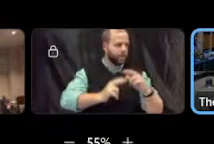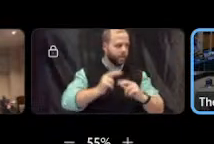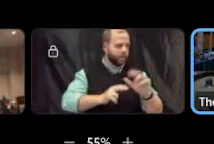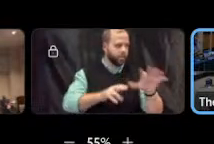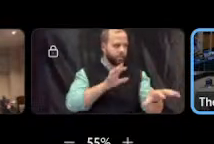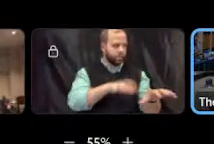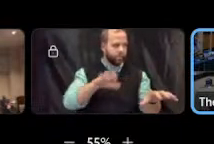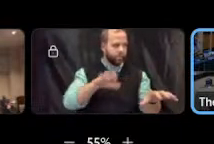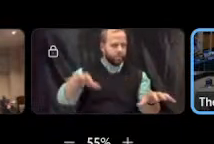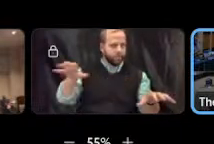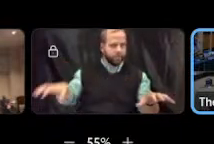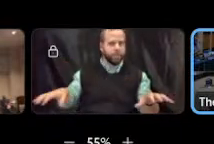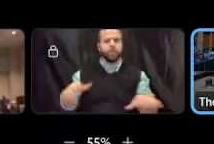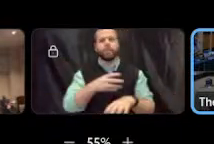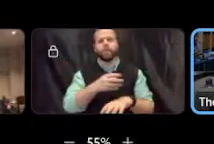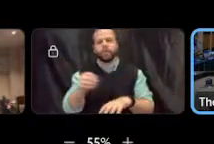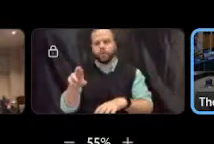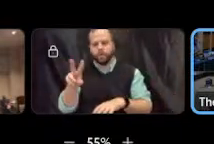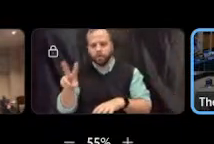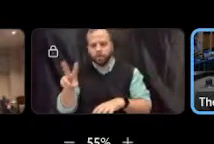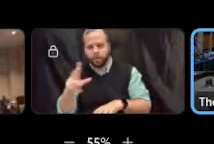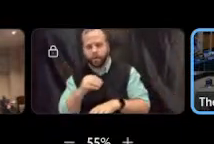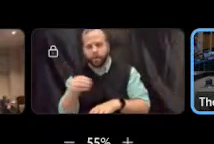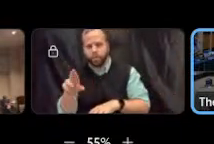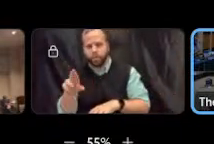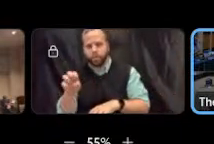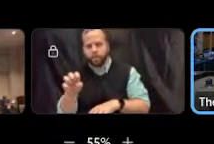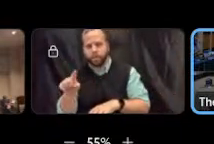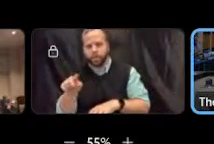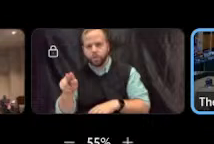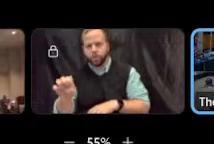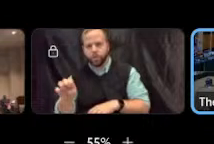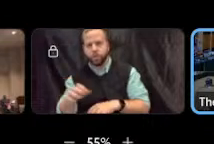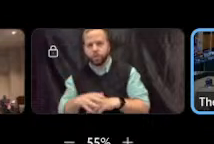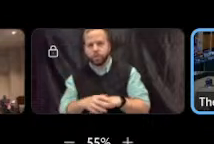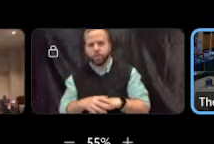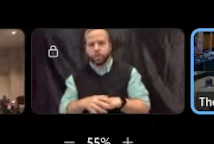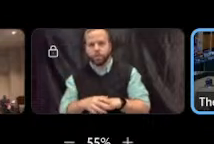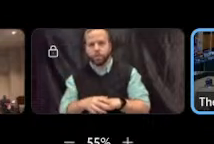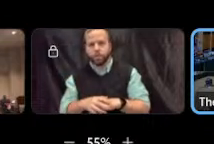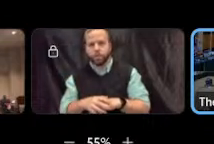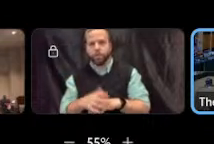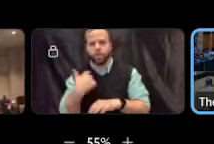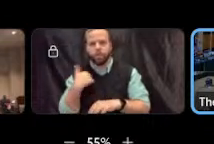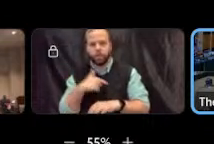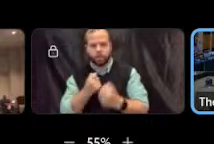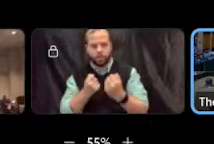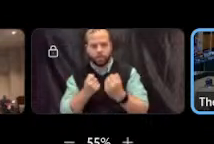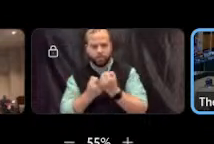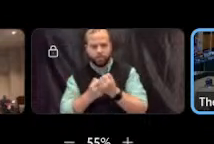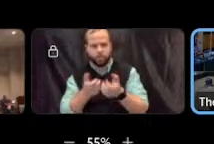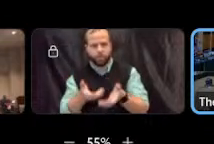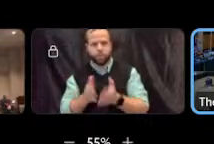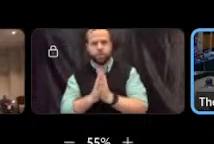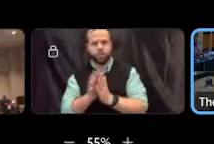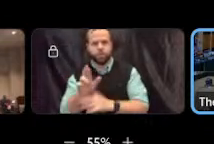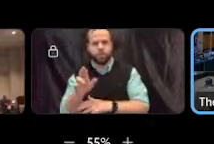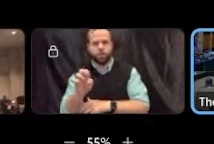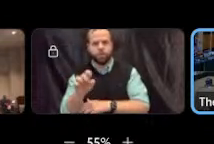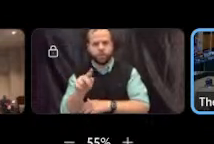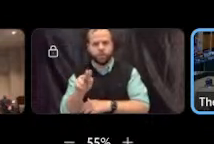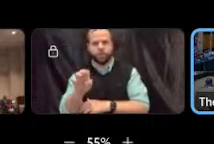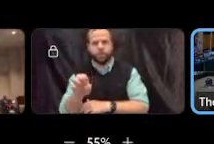contain R2 and MF18 zoning. Staff is supportive of the requested rezoning from R2 to R4 to allow future development